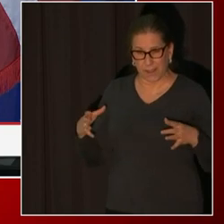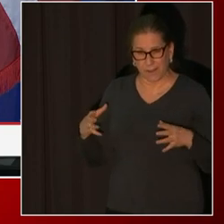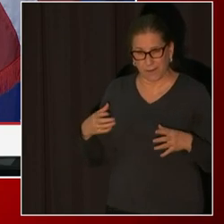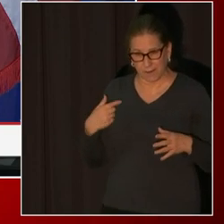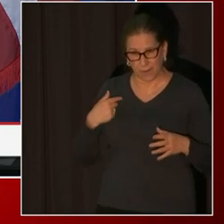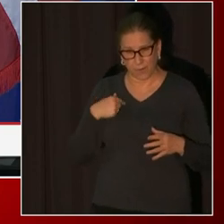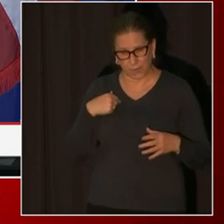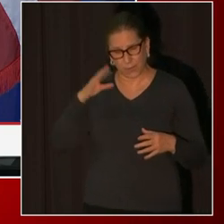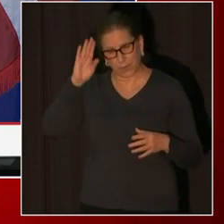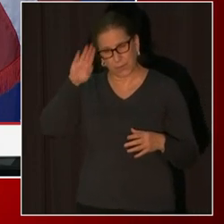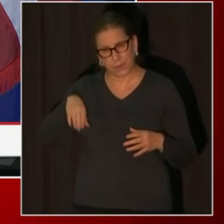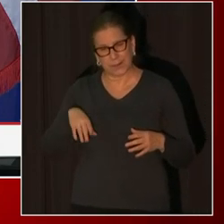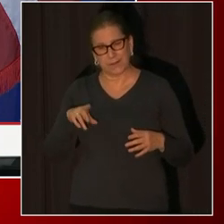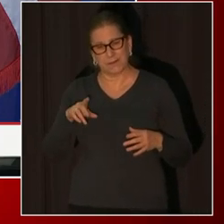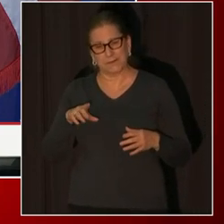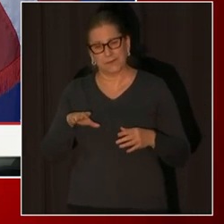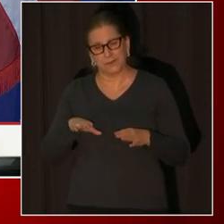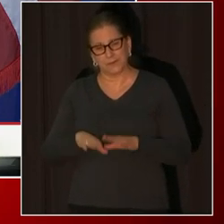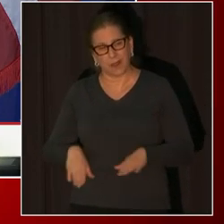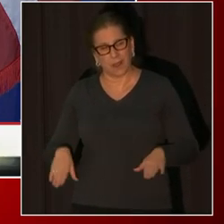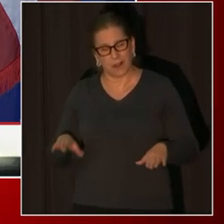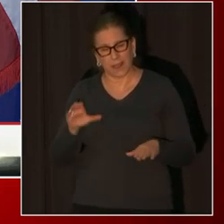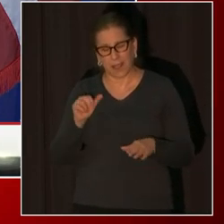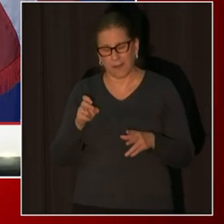in our city that was going to